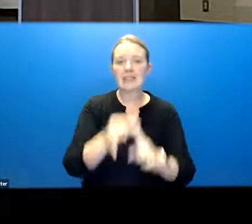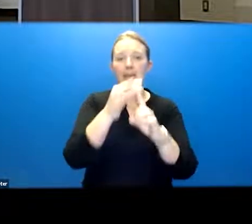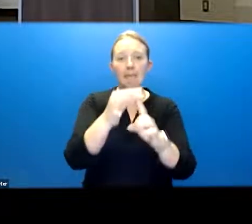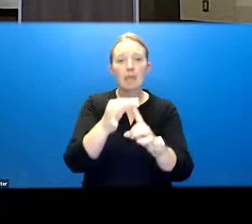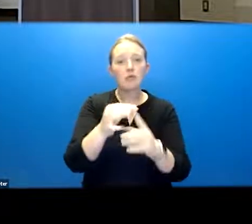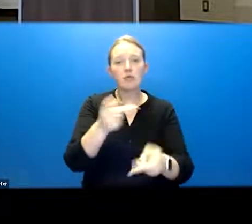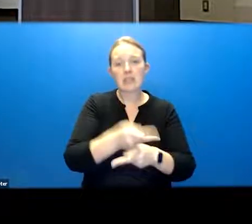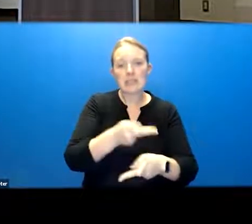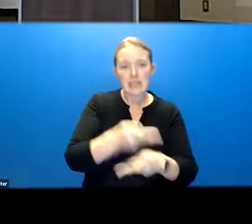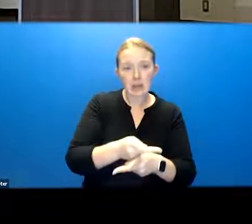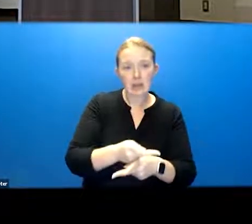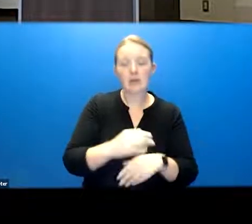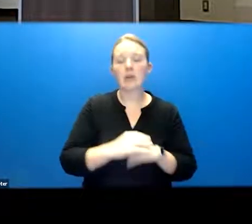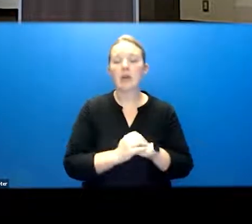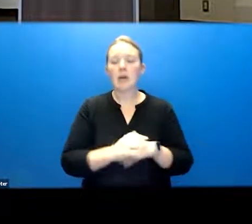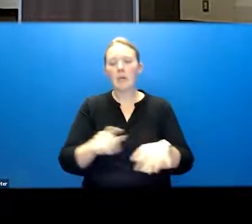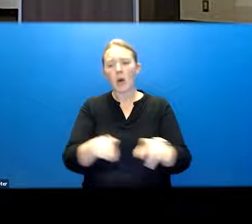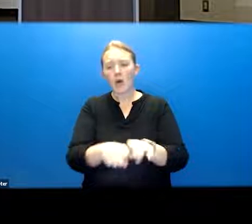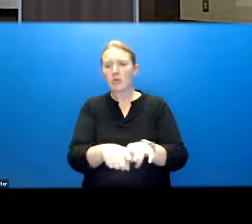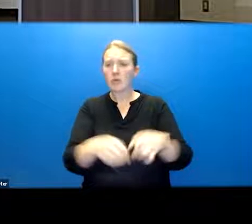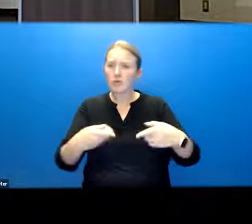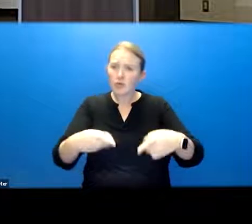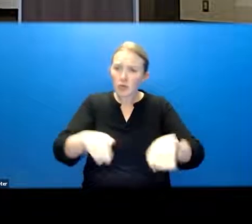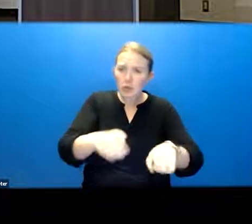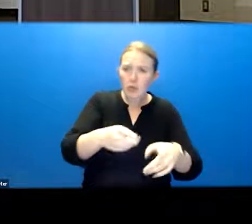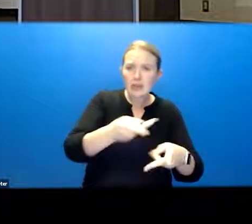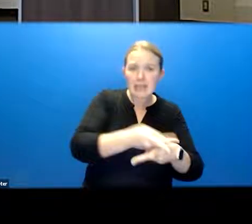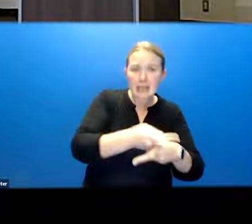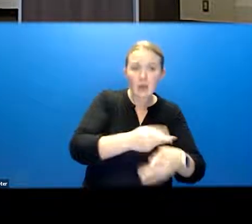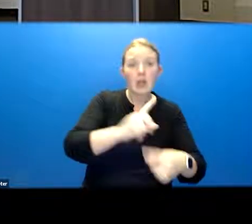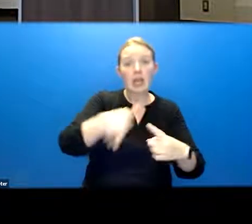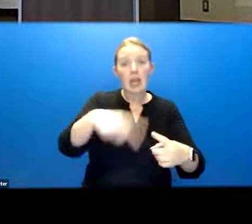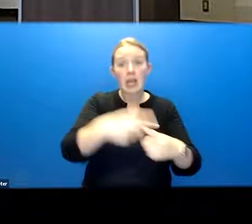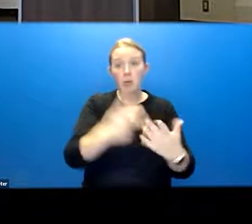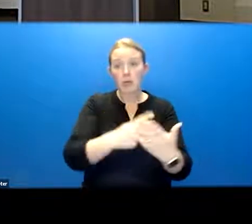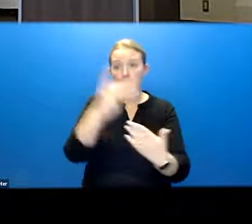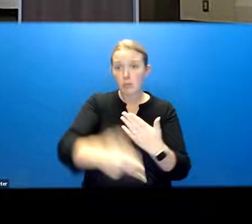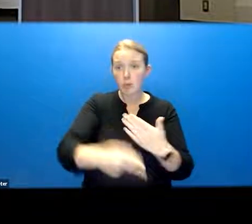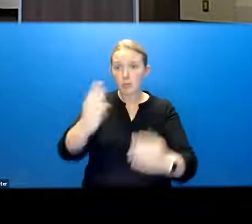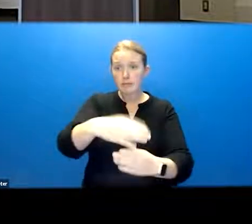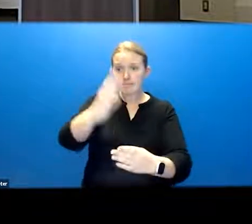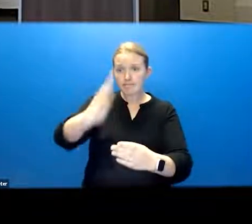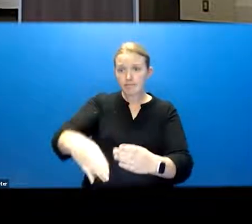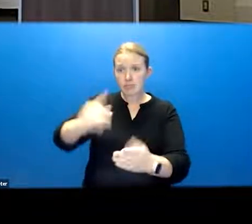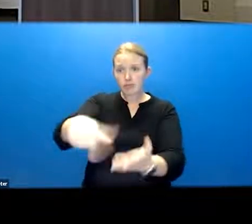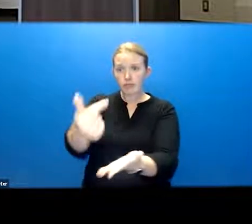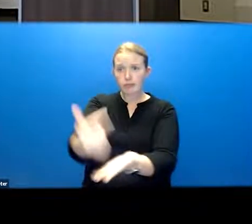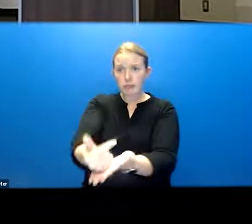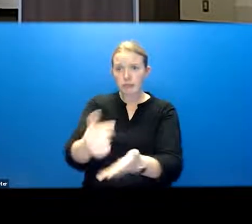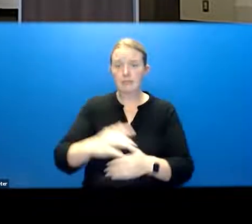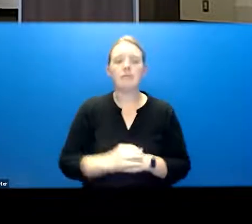but this is also throughout care and even after individuals have graduated from programs.